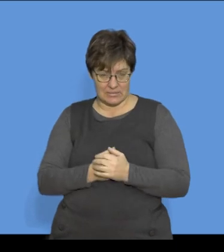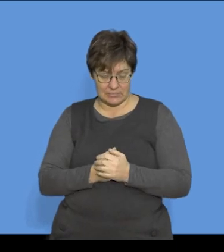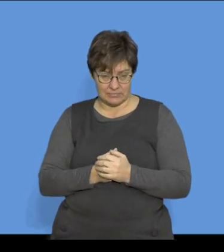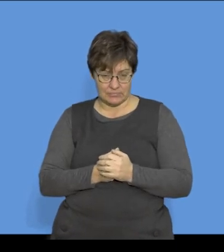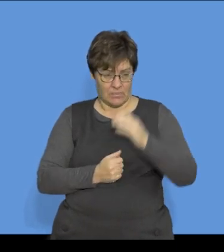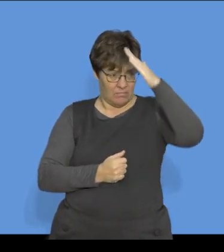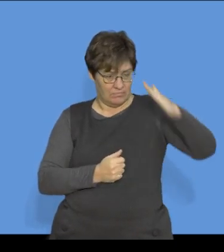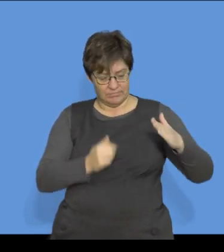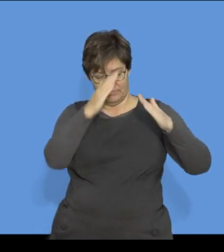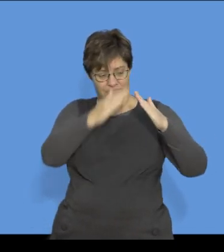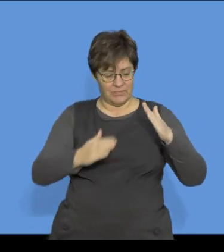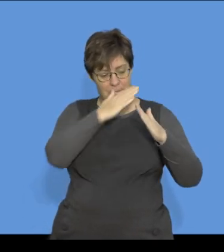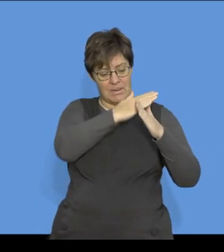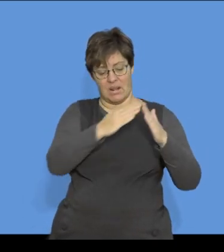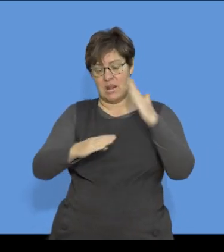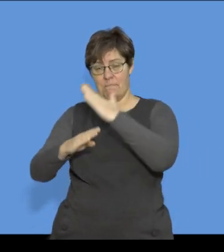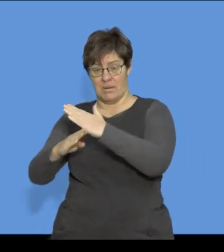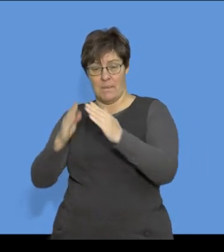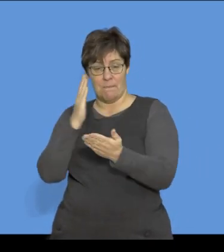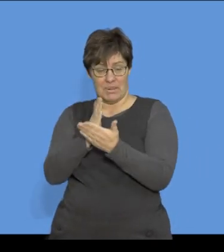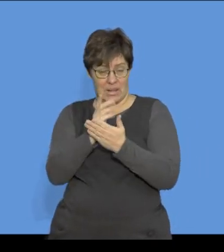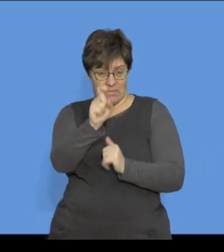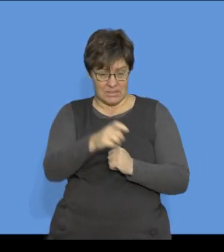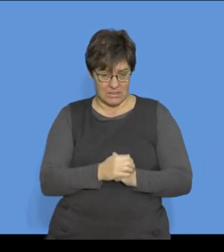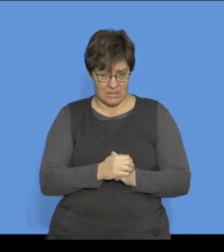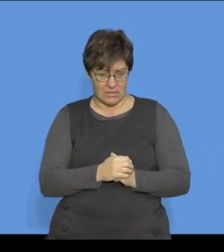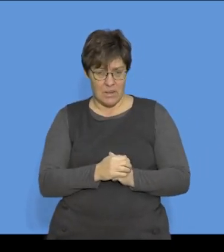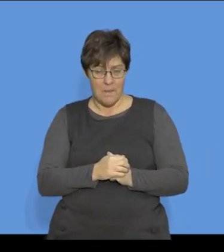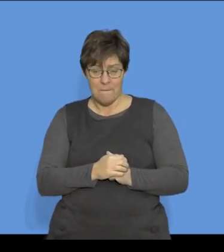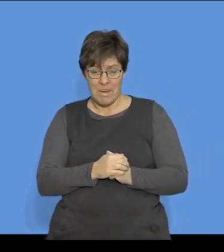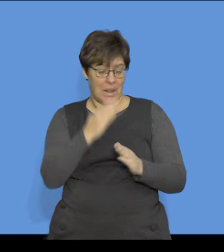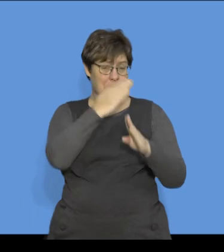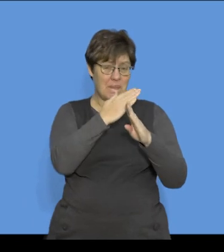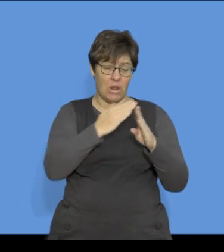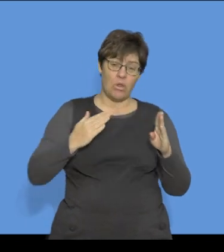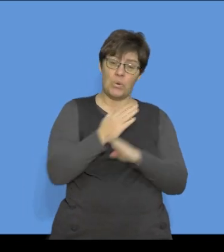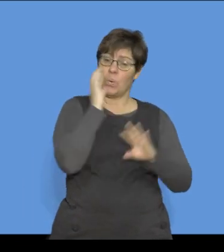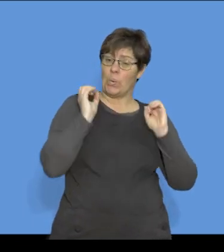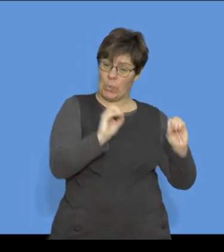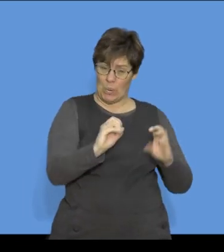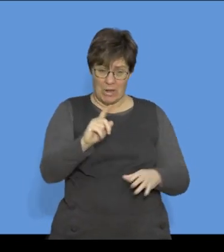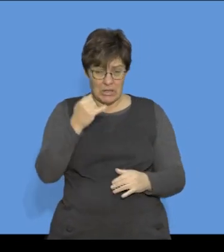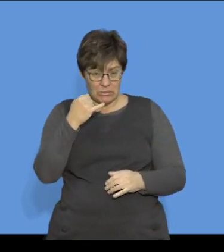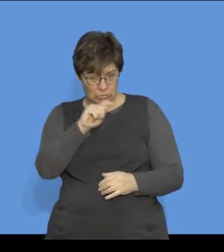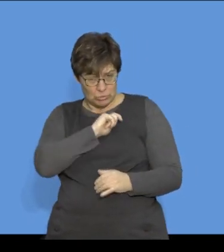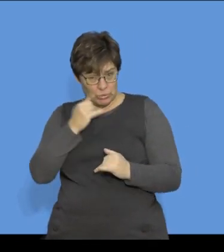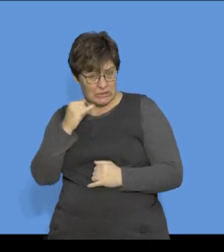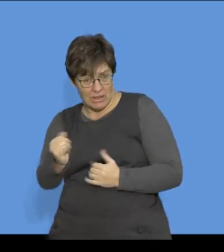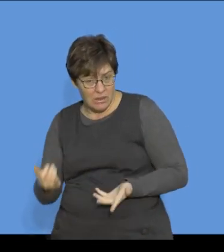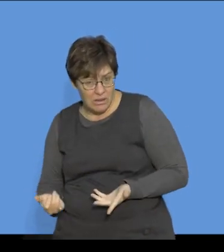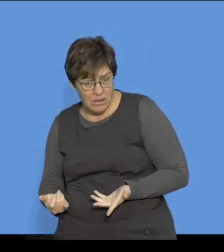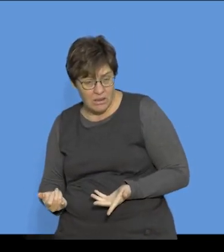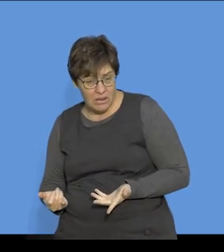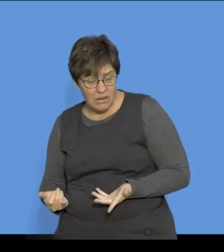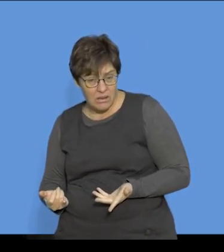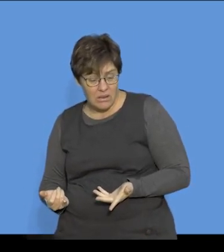right? But can it be true if it's not passing through the midpoints of the line segments? That's what we are